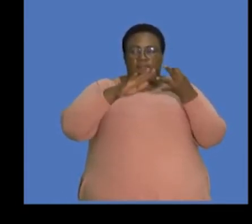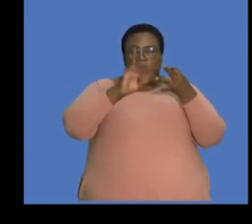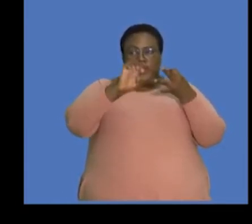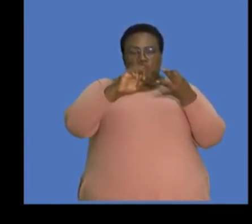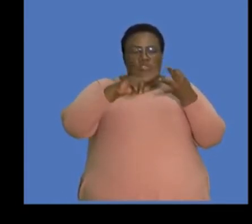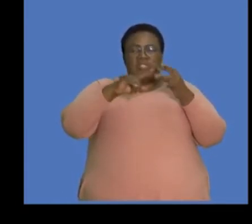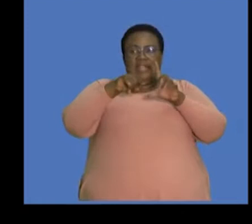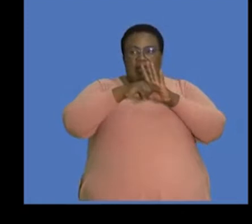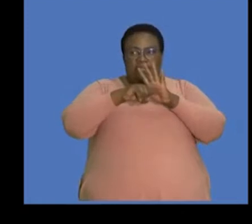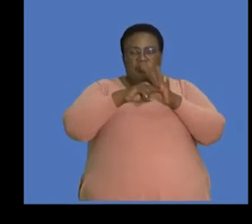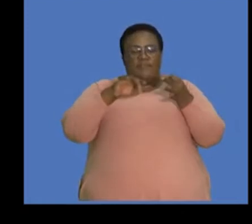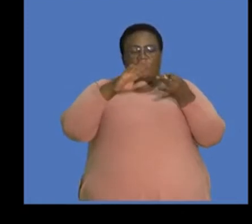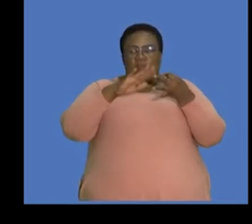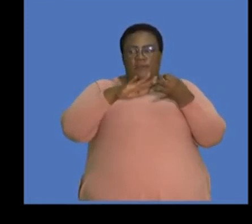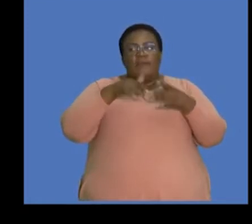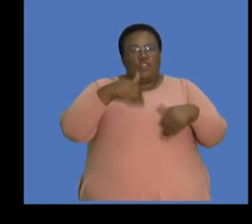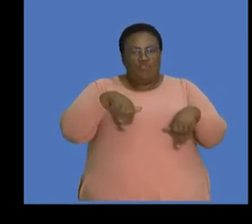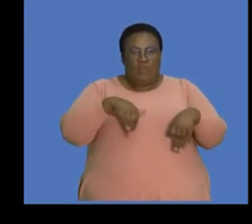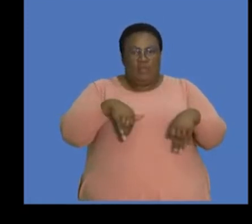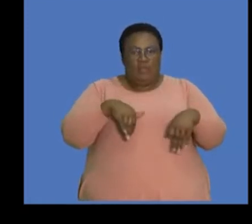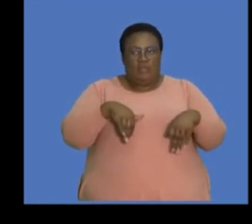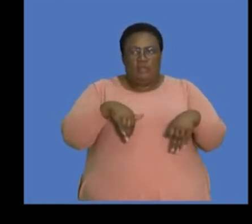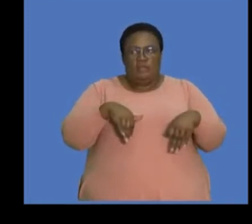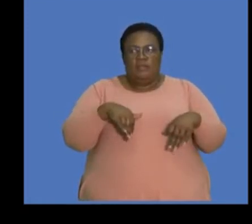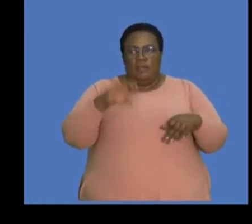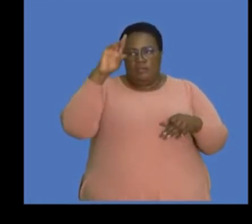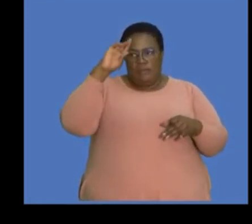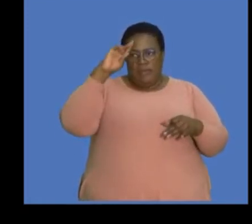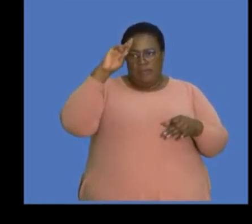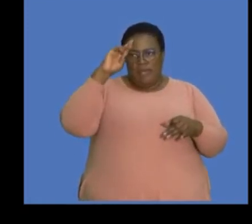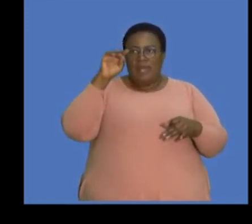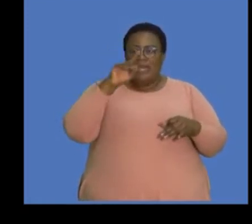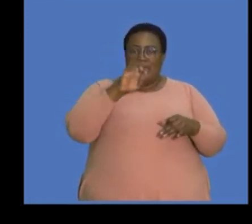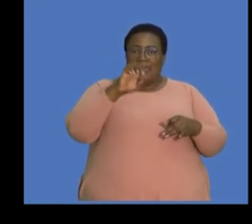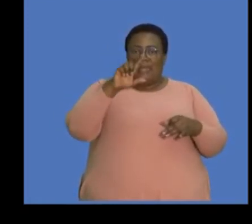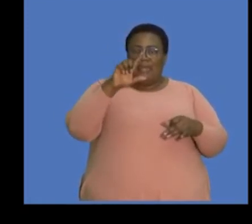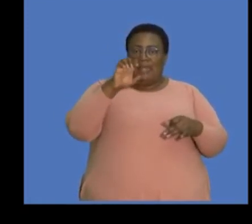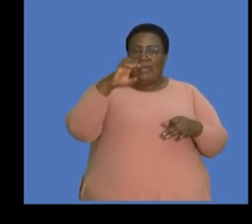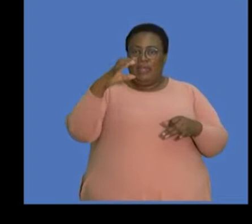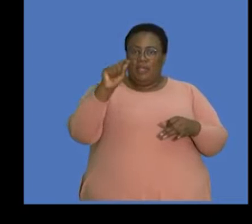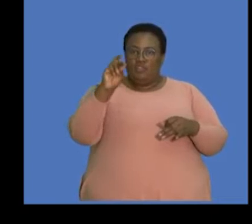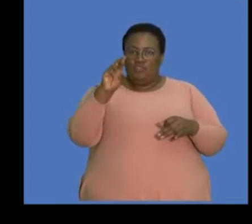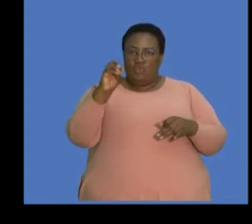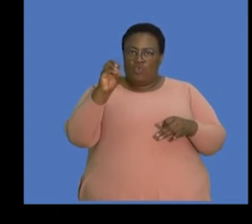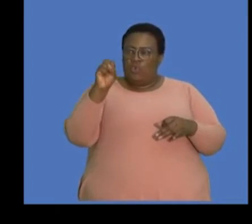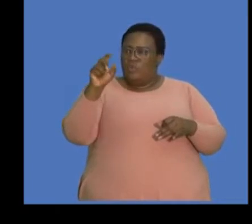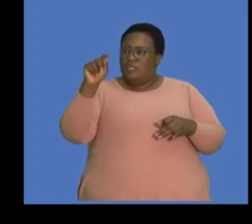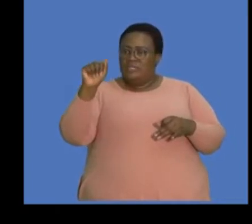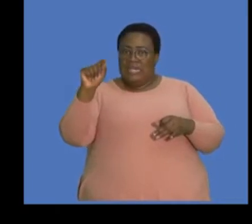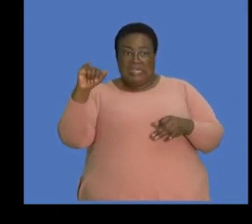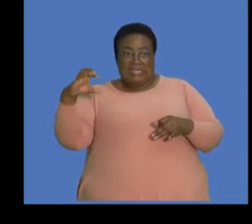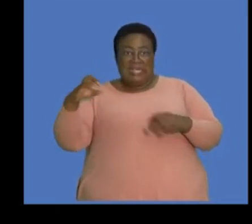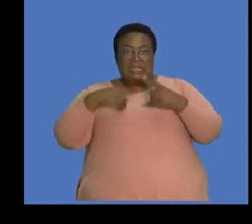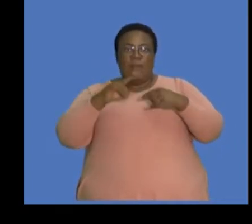electrons, which are negative, and neutrons, which are neutral, okay? So remember, electrostatics has to do with the movement